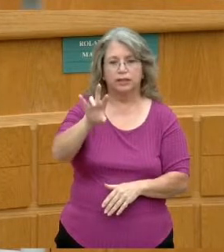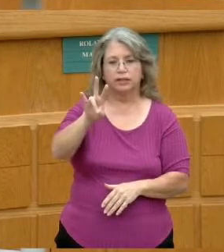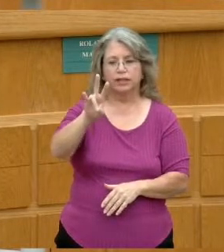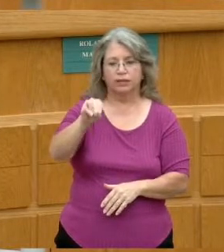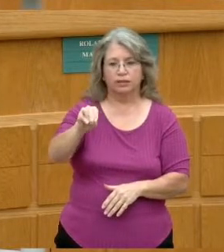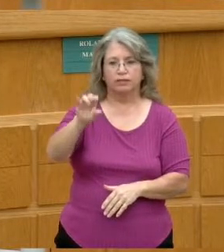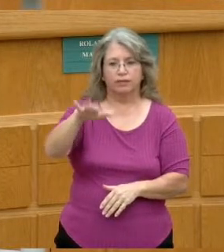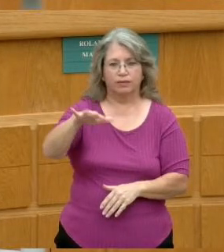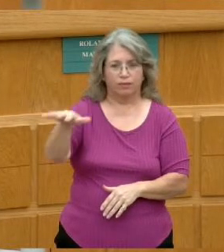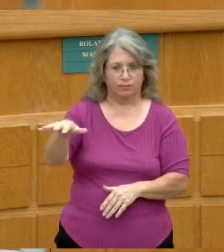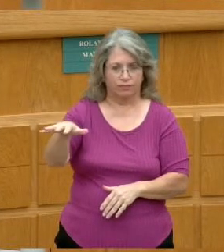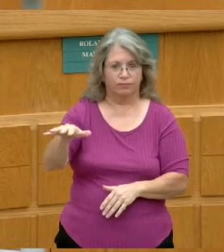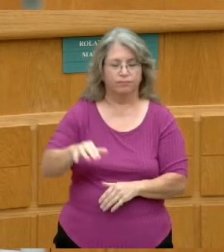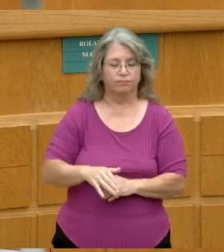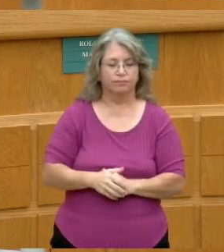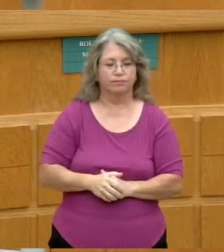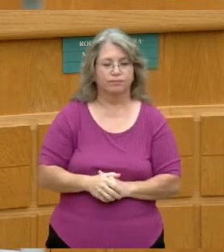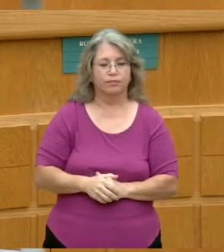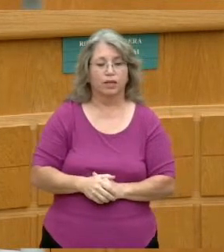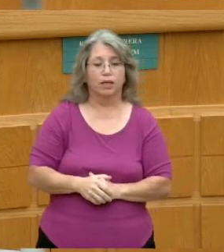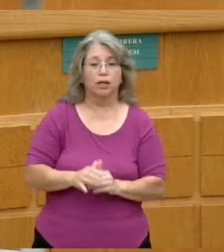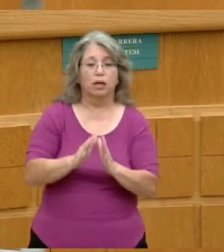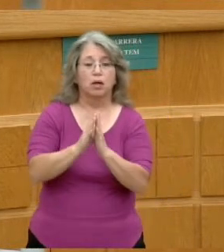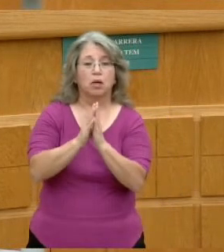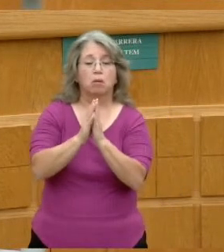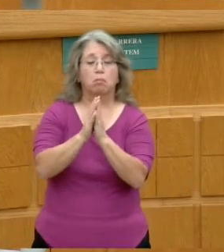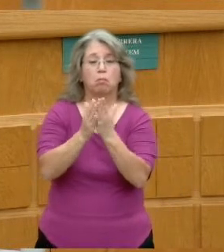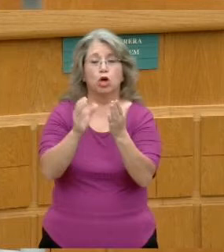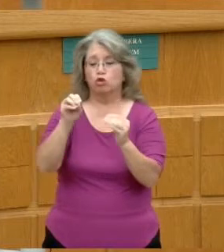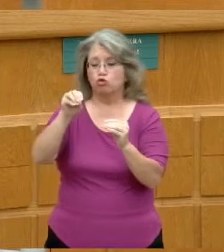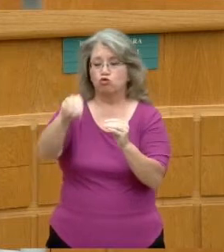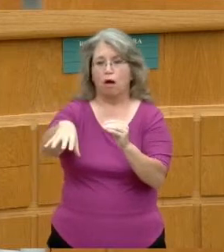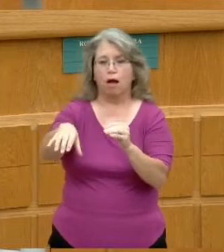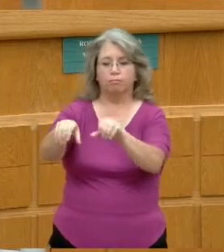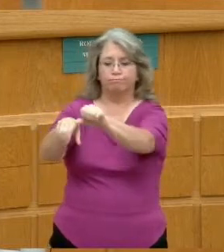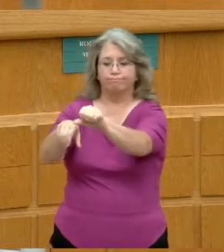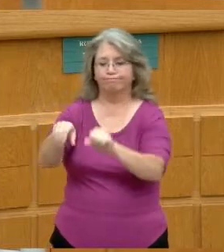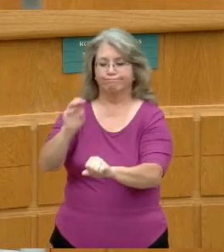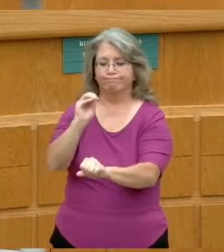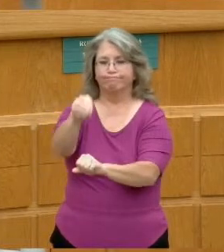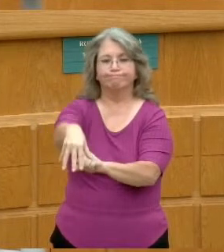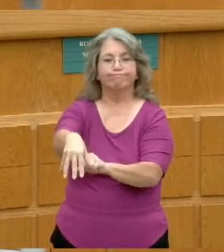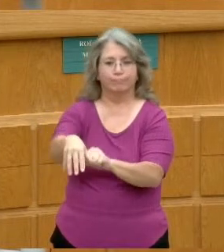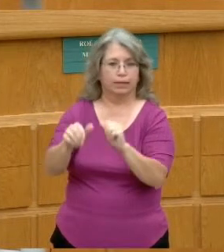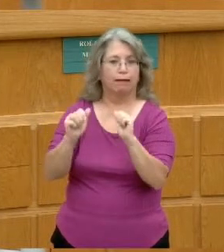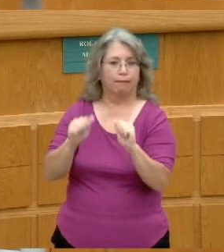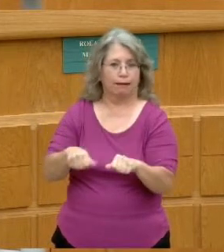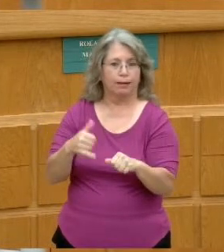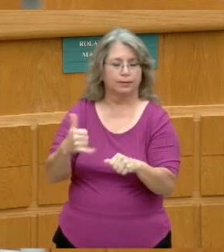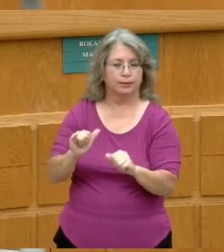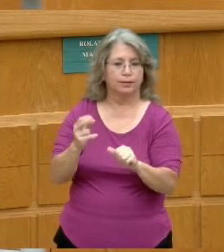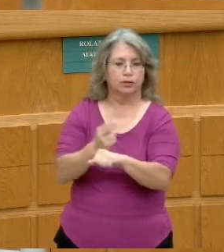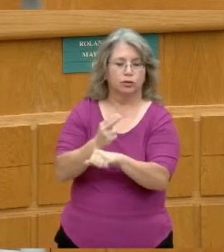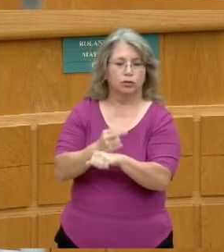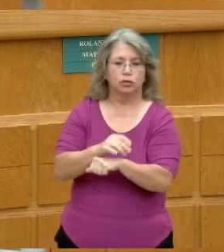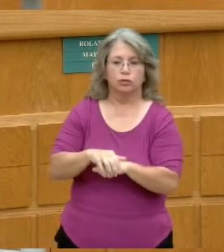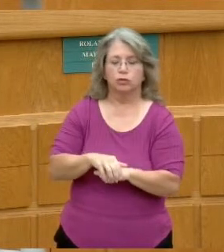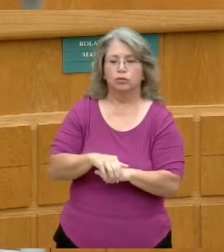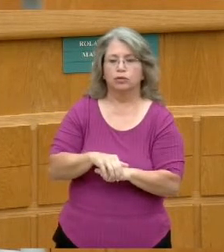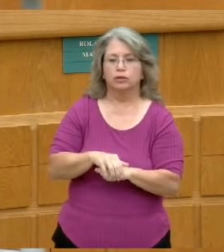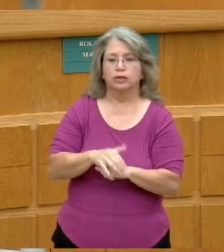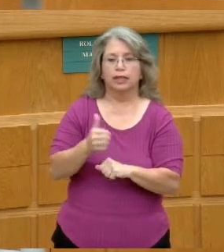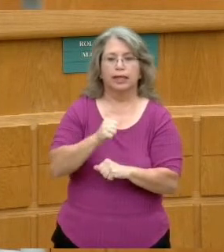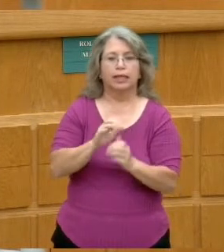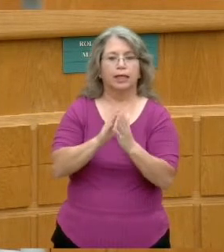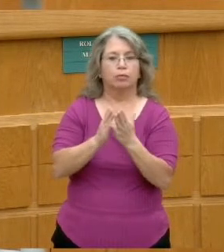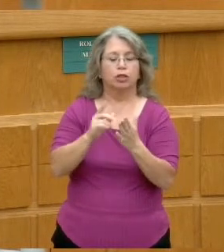361-826-7055 is the number. The book drop is open for returns, and any items checked out prior to Friday, March 20th, must